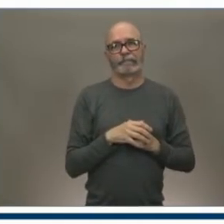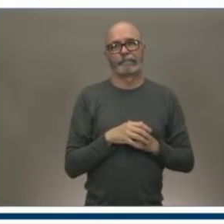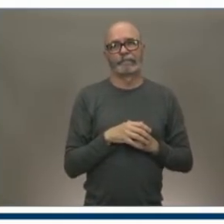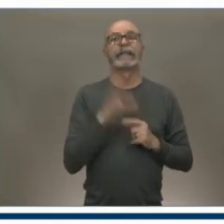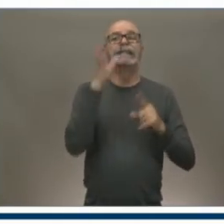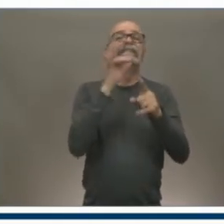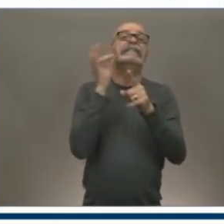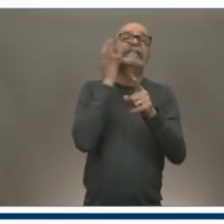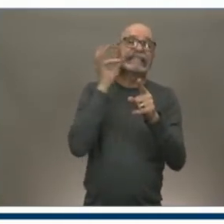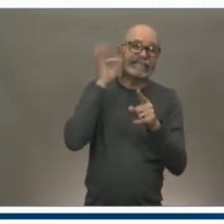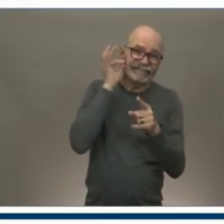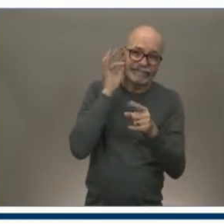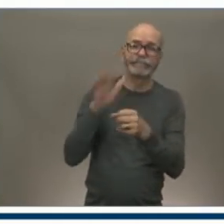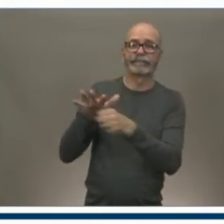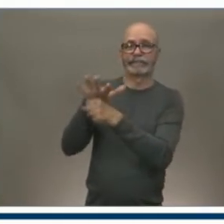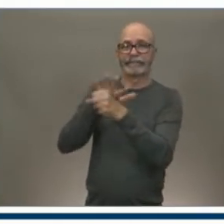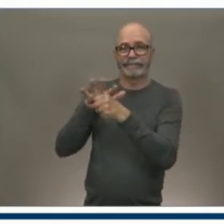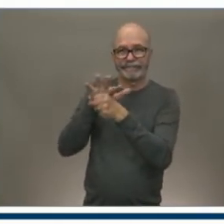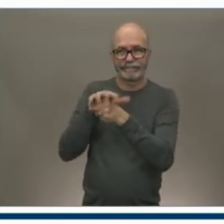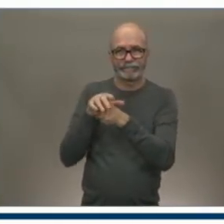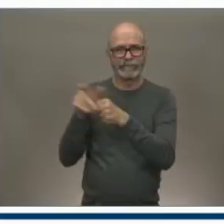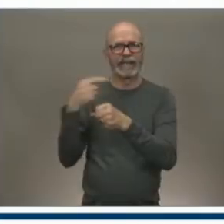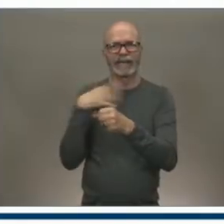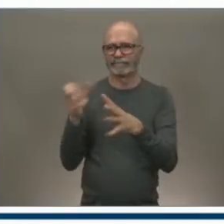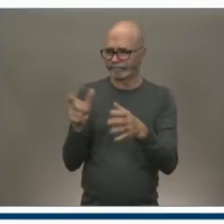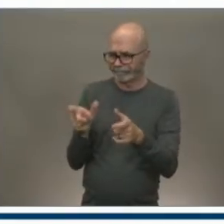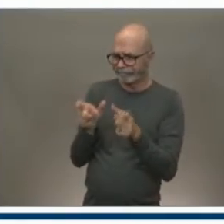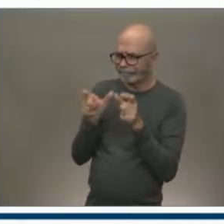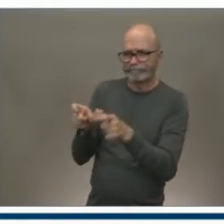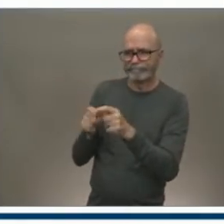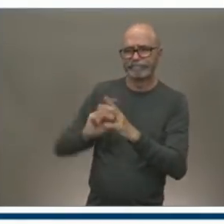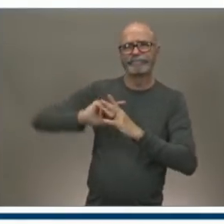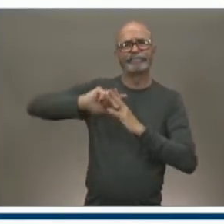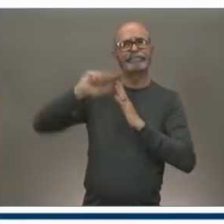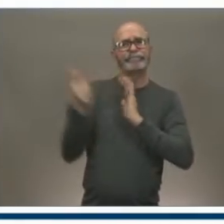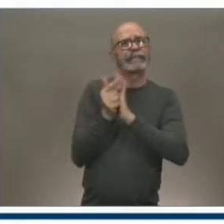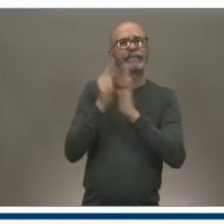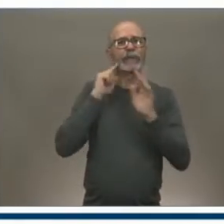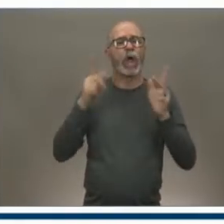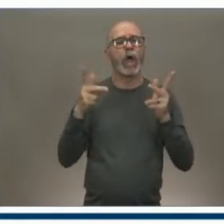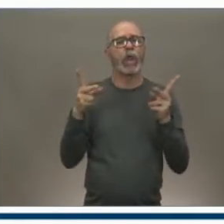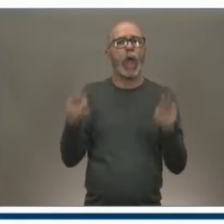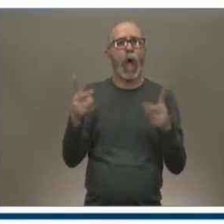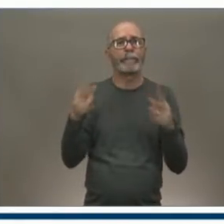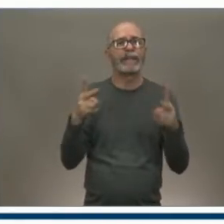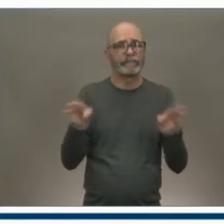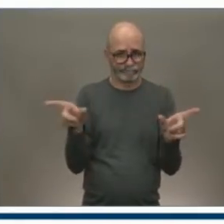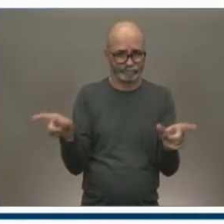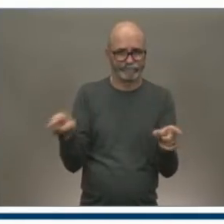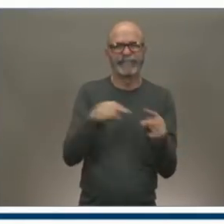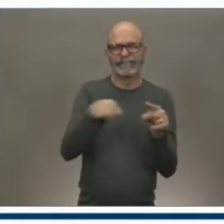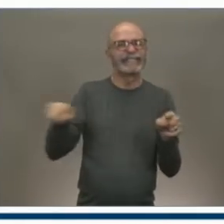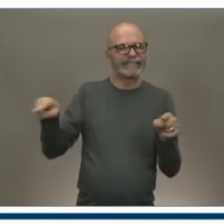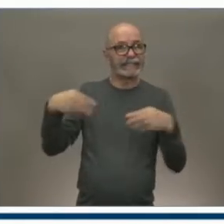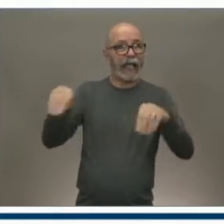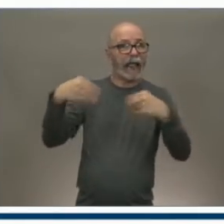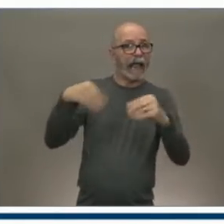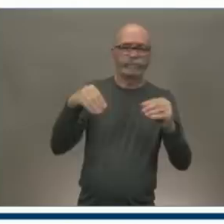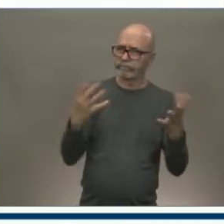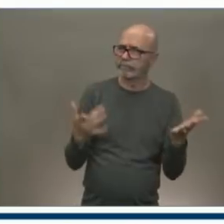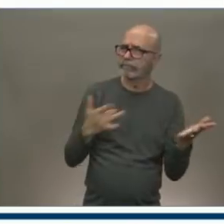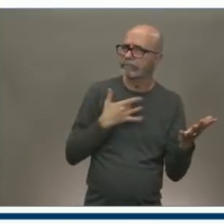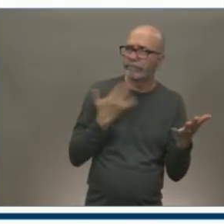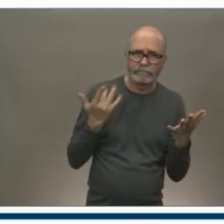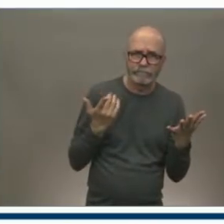that prevent the band from selling its moderate livelihood lobster catch. You were waiting for the federal government to sort some of this out,